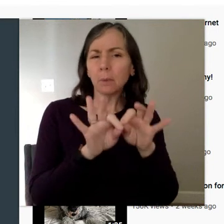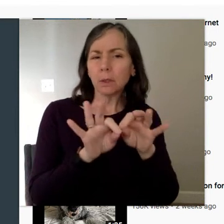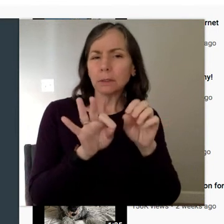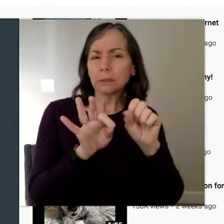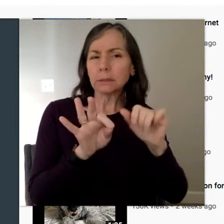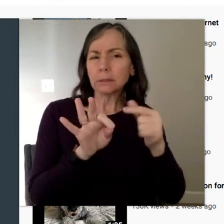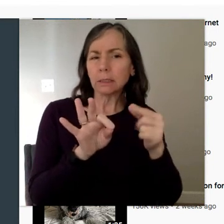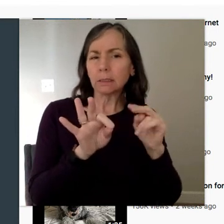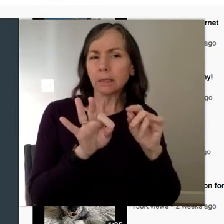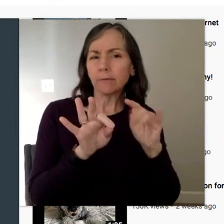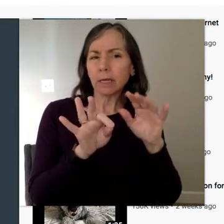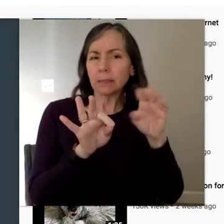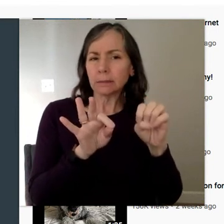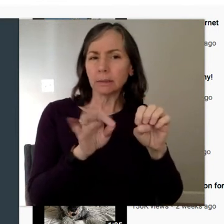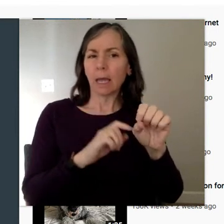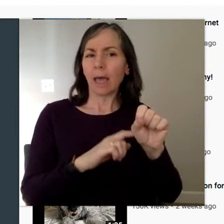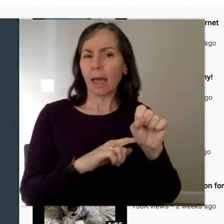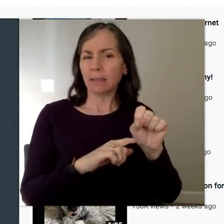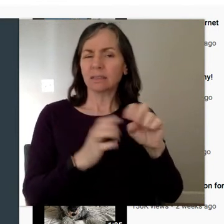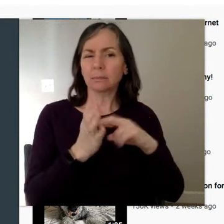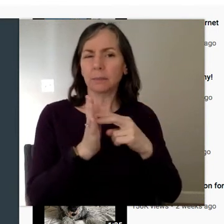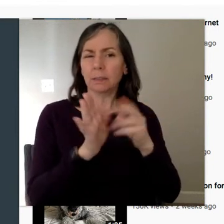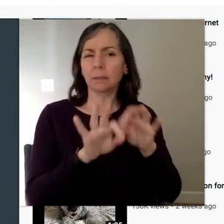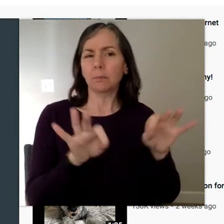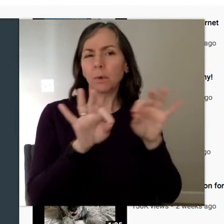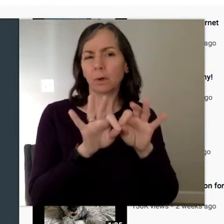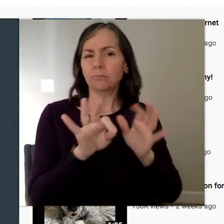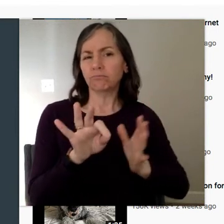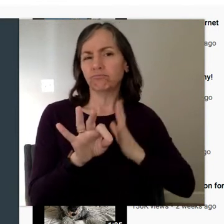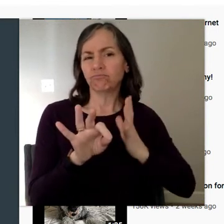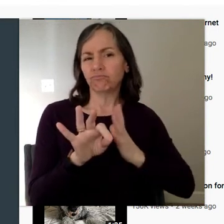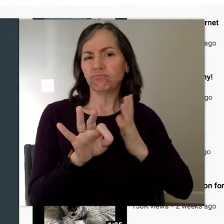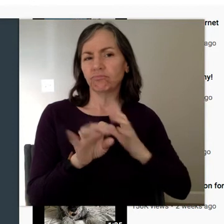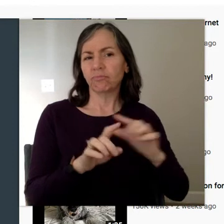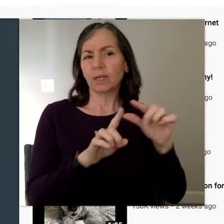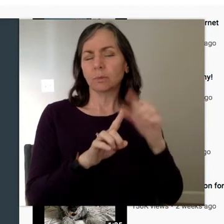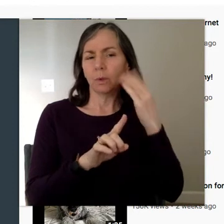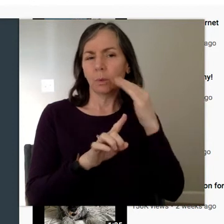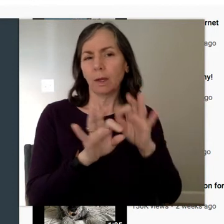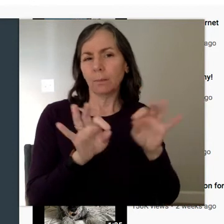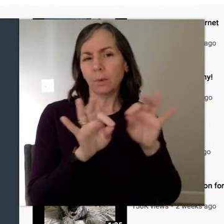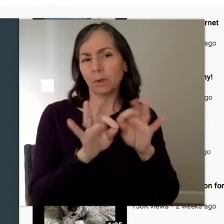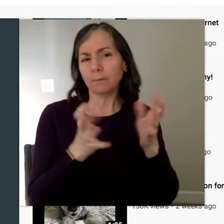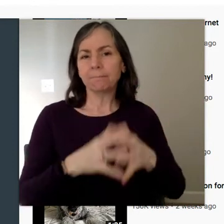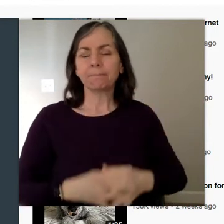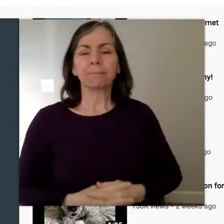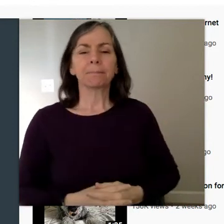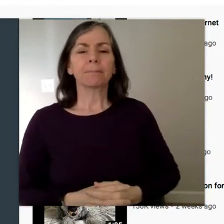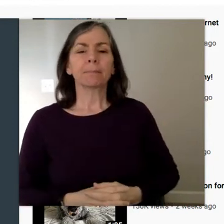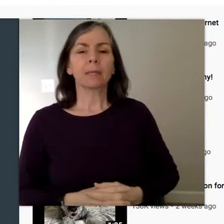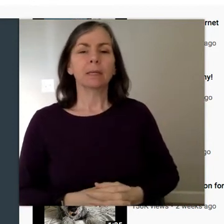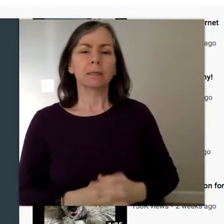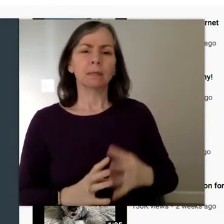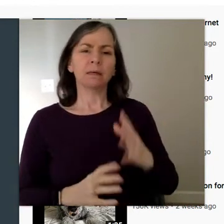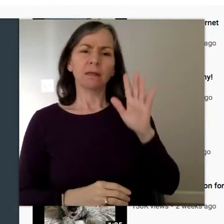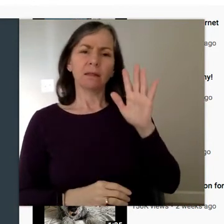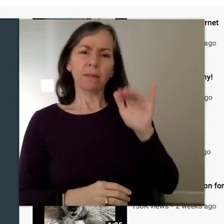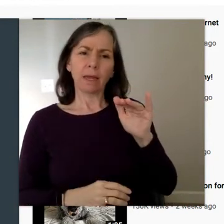notes. Significance is a fancy word for why is it important. In other words, why does this